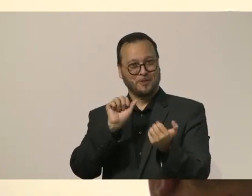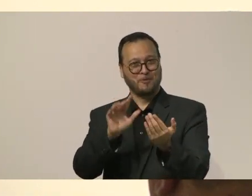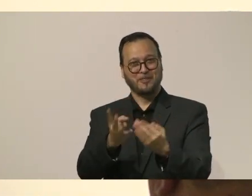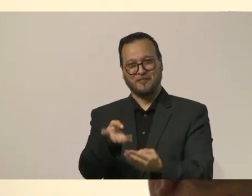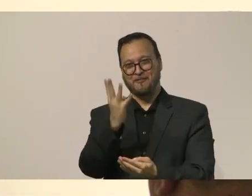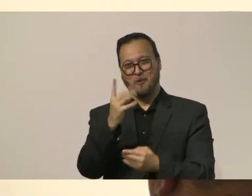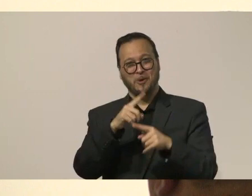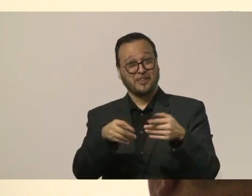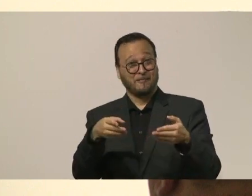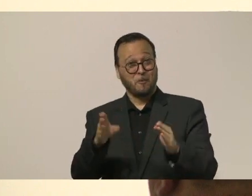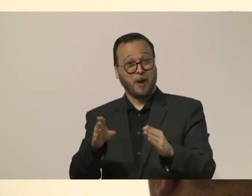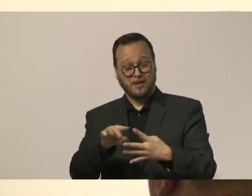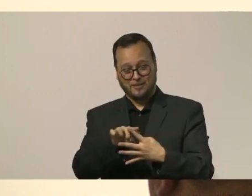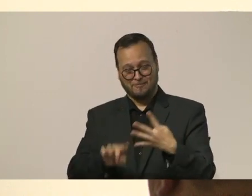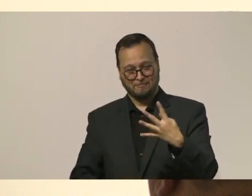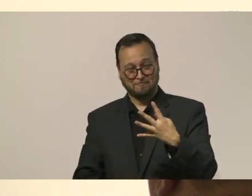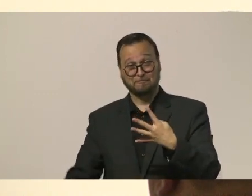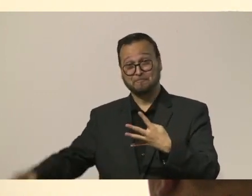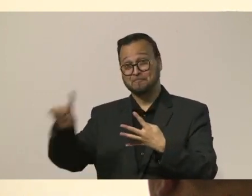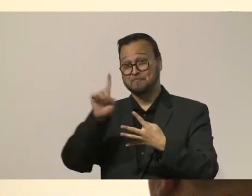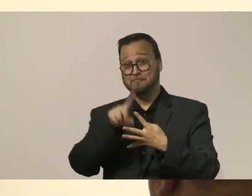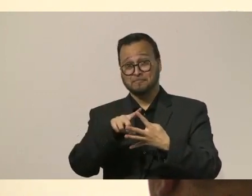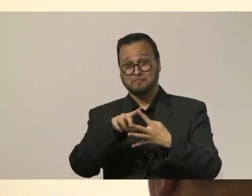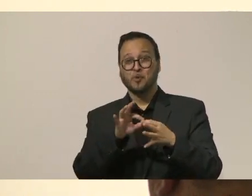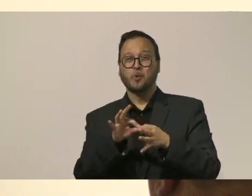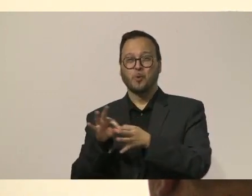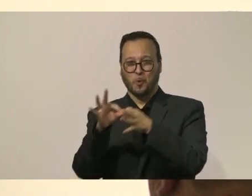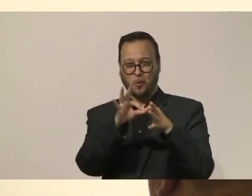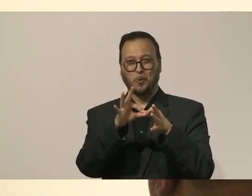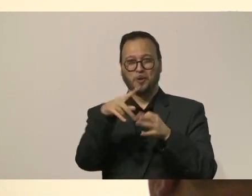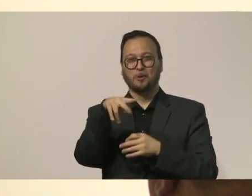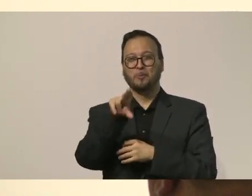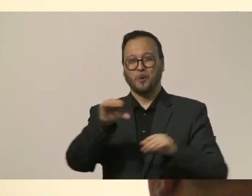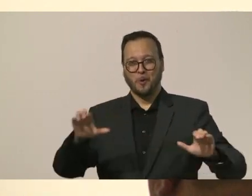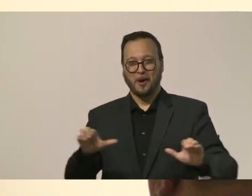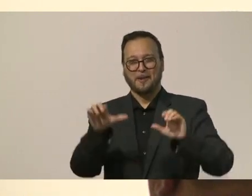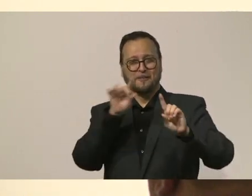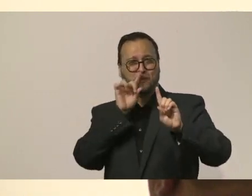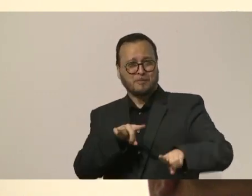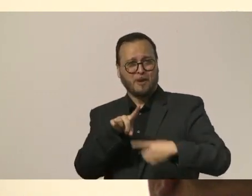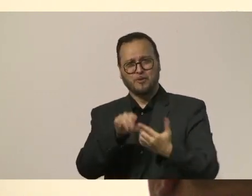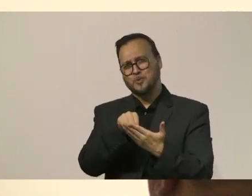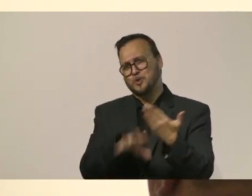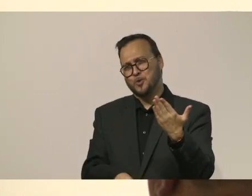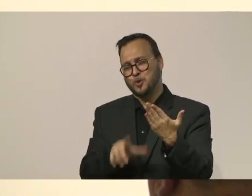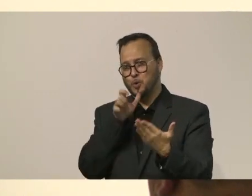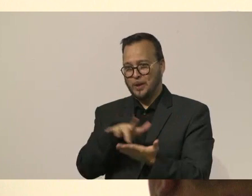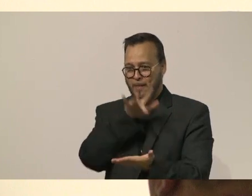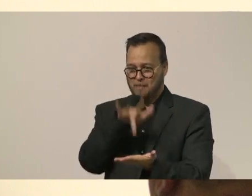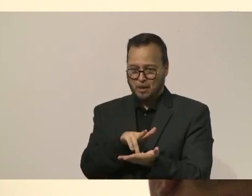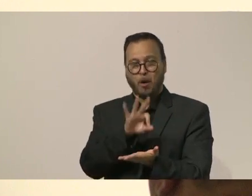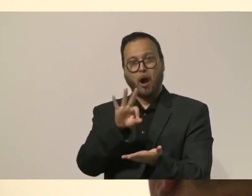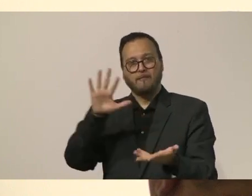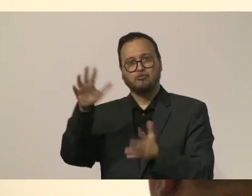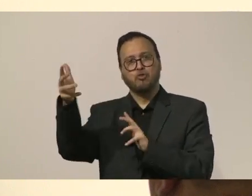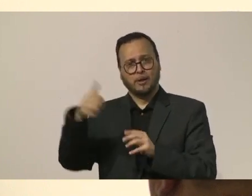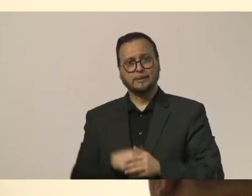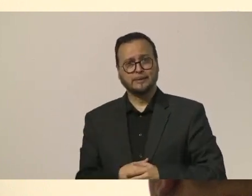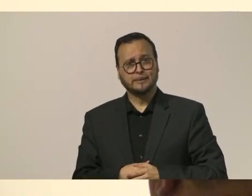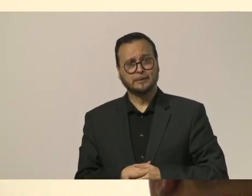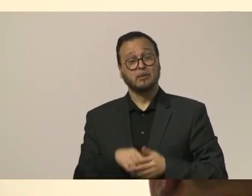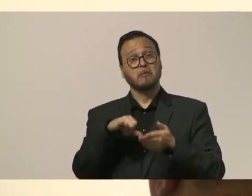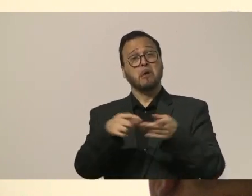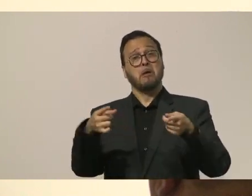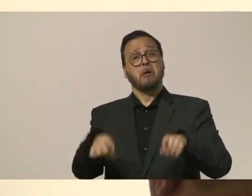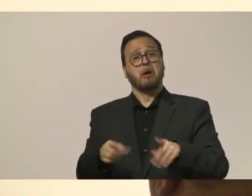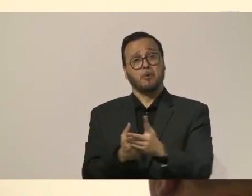ways. The first is a coordinated and proactive response to students in crisis. This will happen